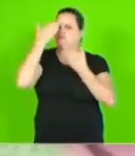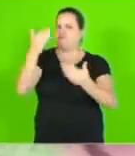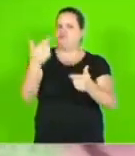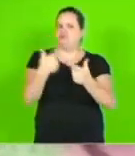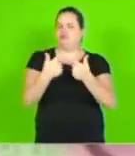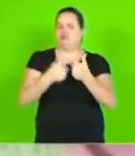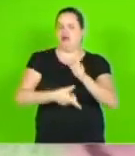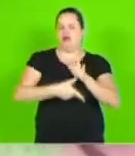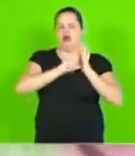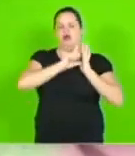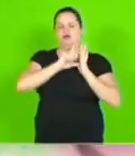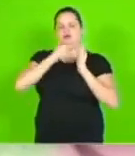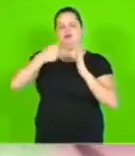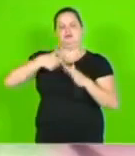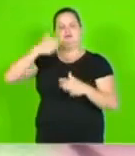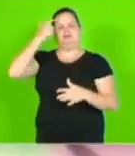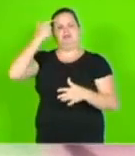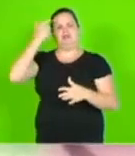invitation that we received,